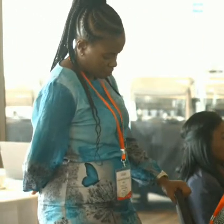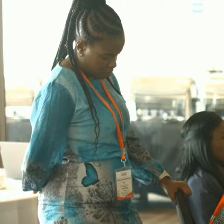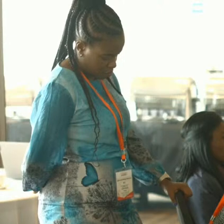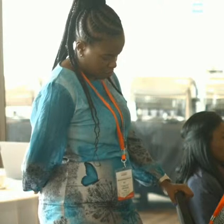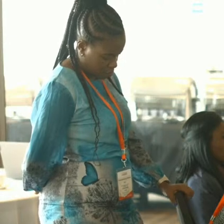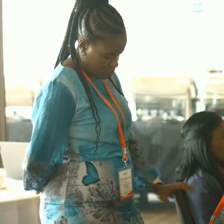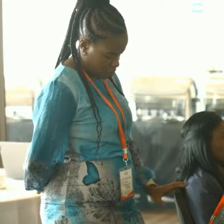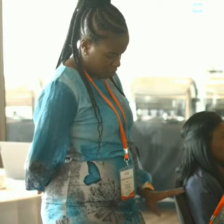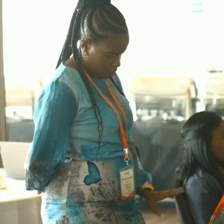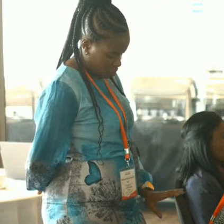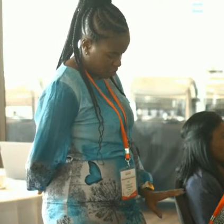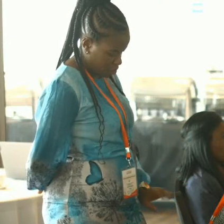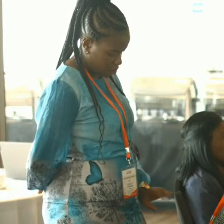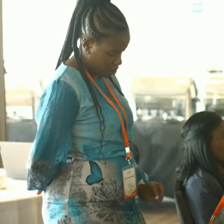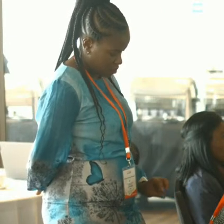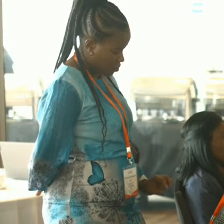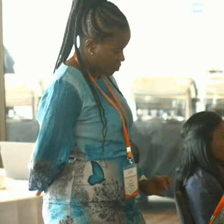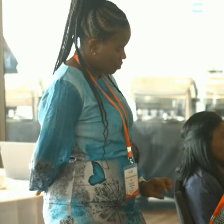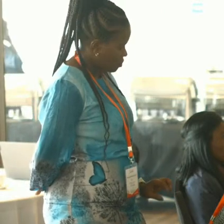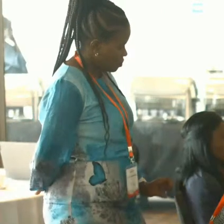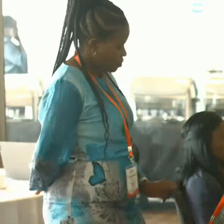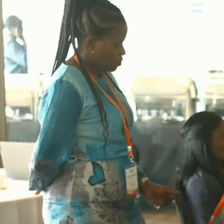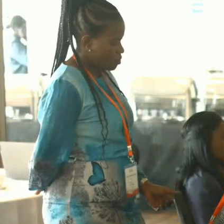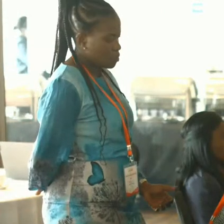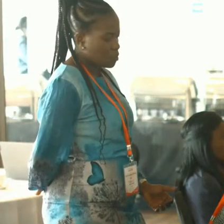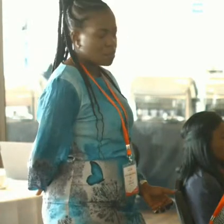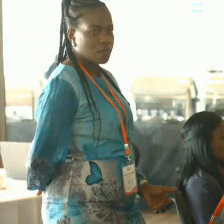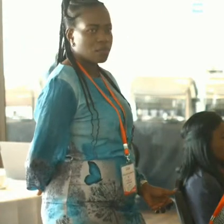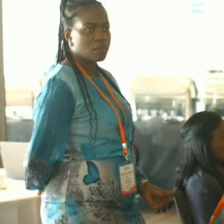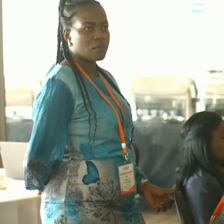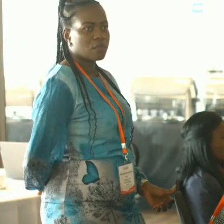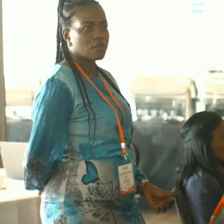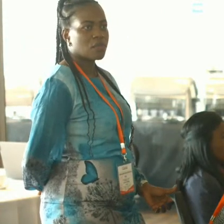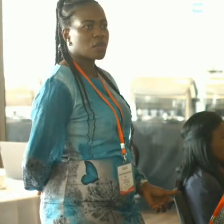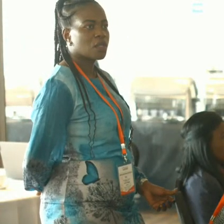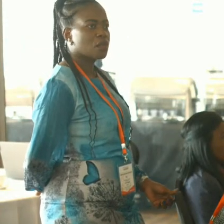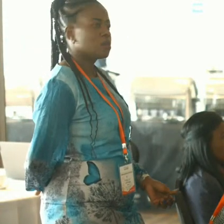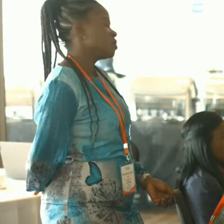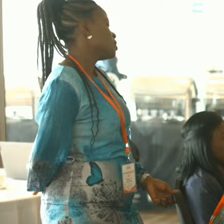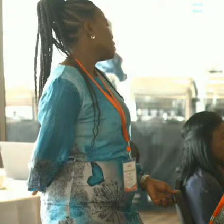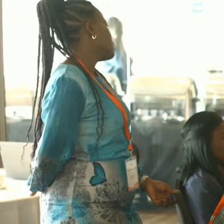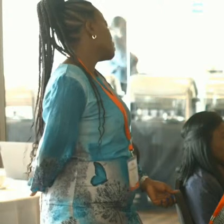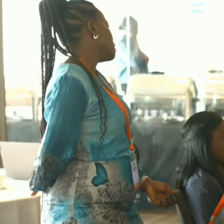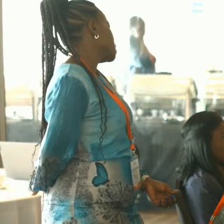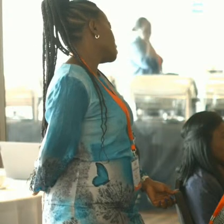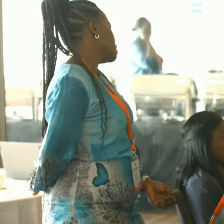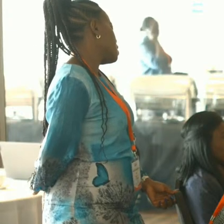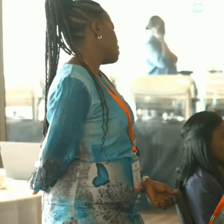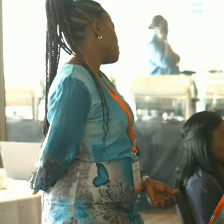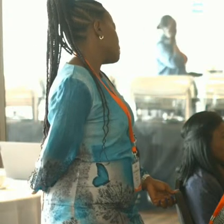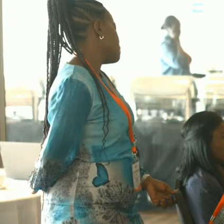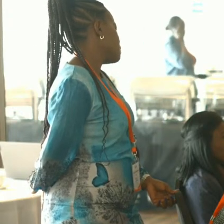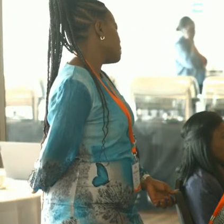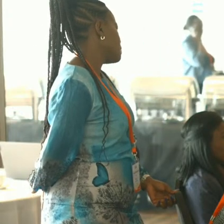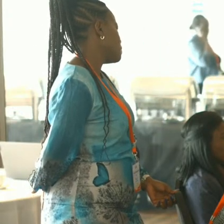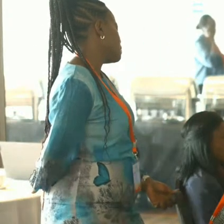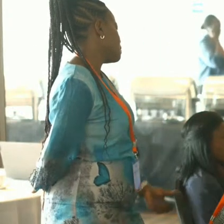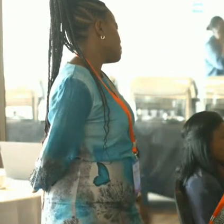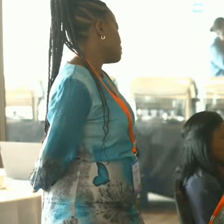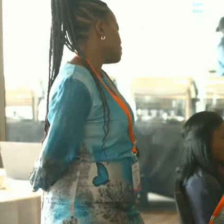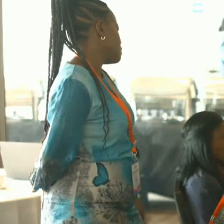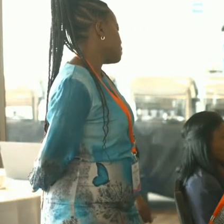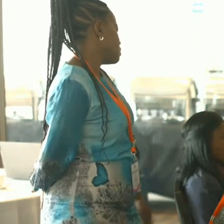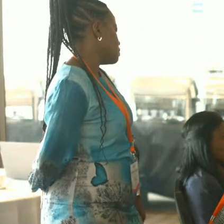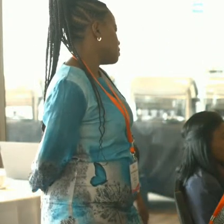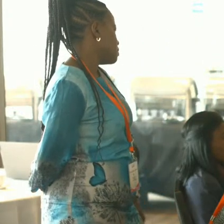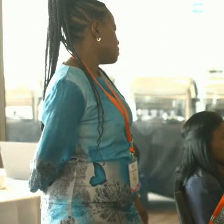or living in urban cities has made us live very quiet lives and isolated lives if you look at our societies a long time ago we used to have we